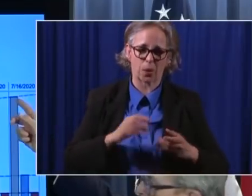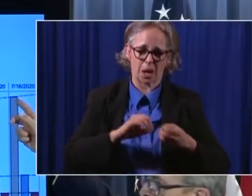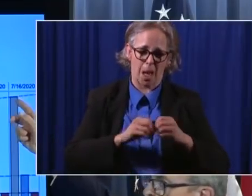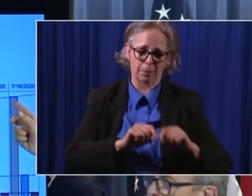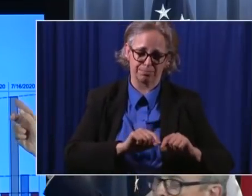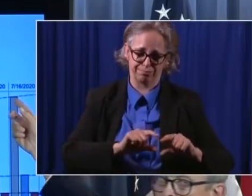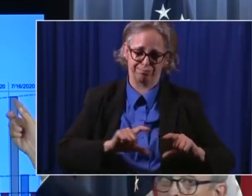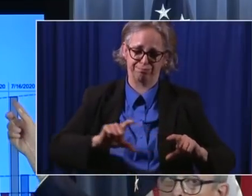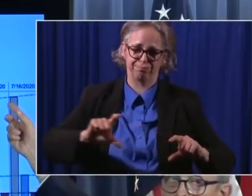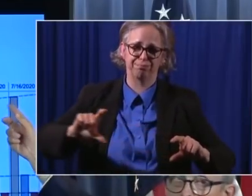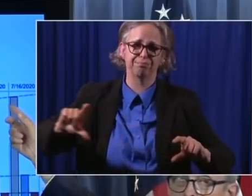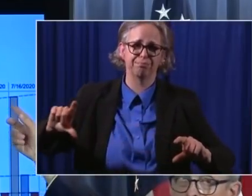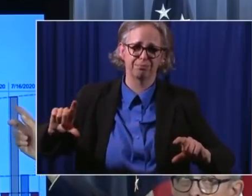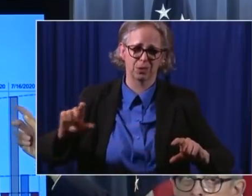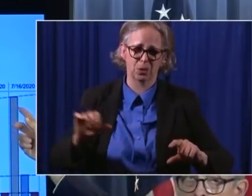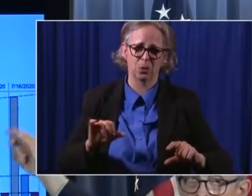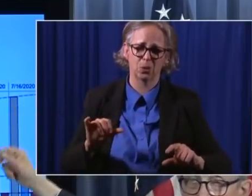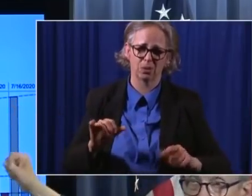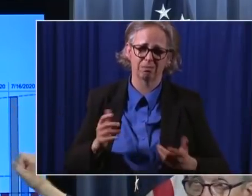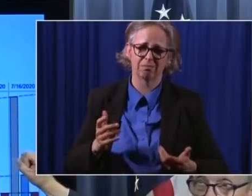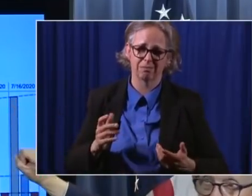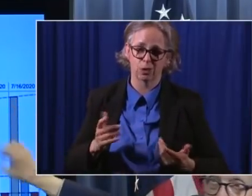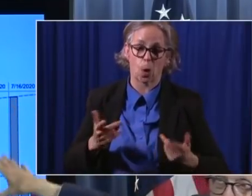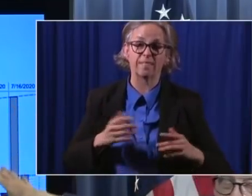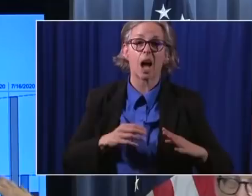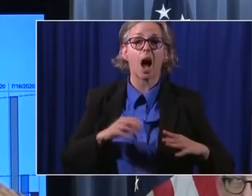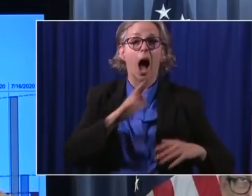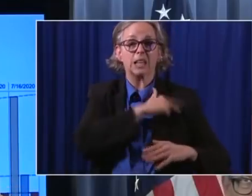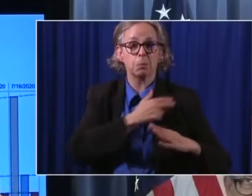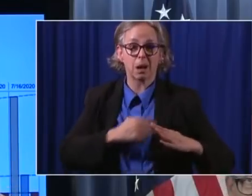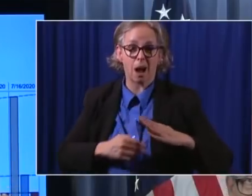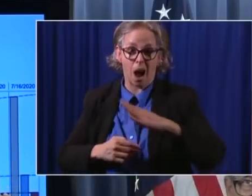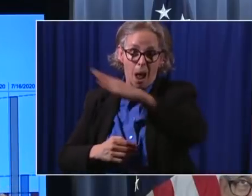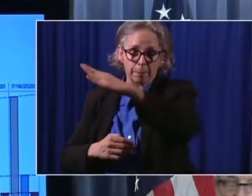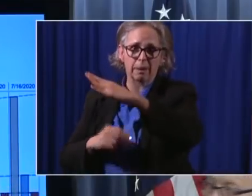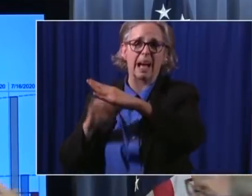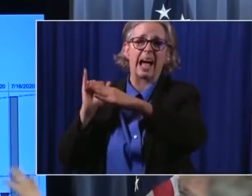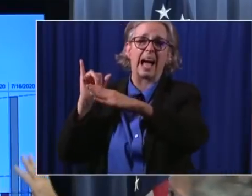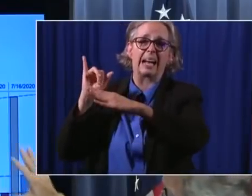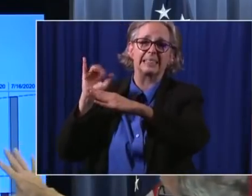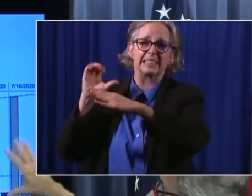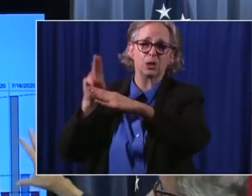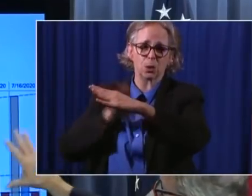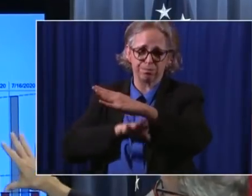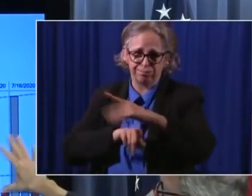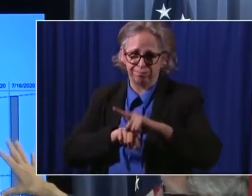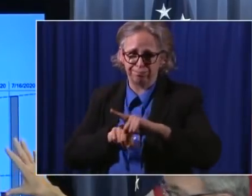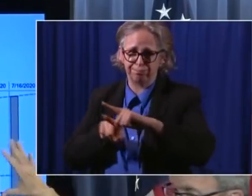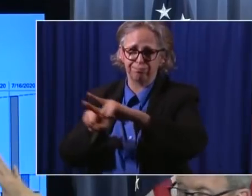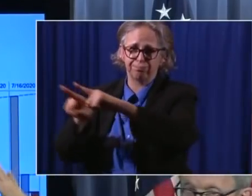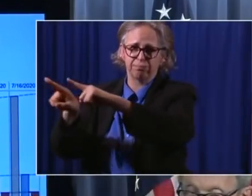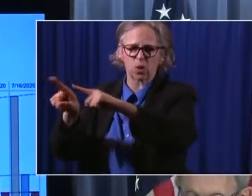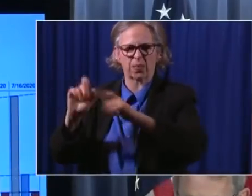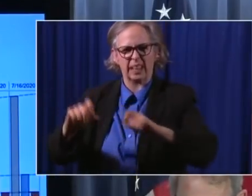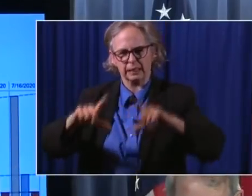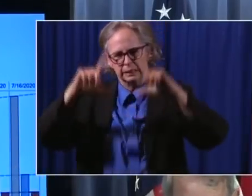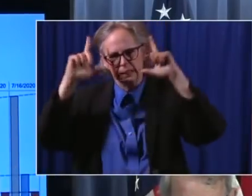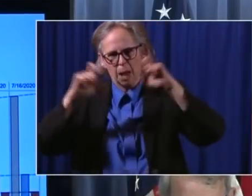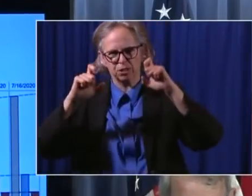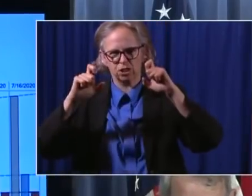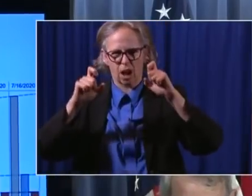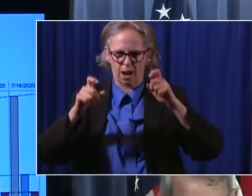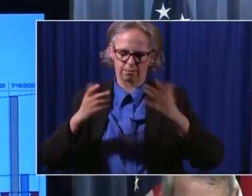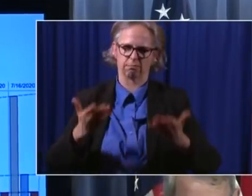higher increase in numbers of those who are in the hospital. So this is a snapshot, how many COVID patients are in the